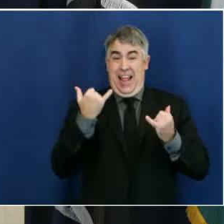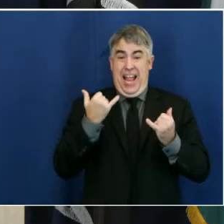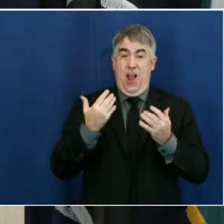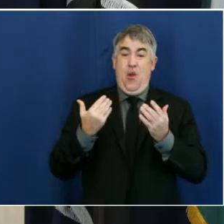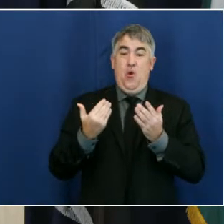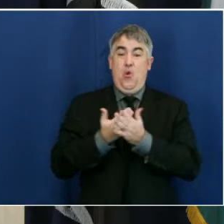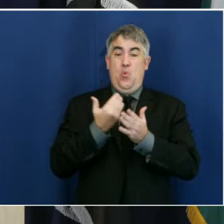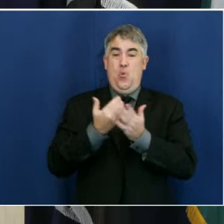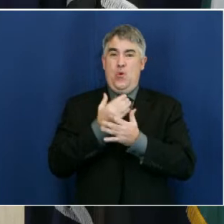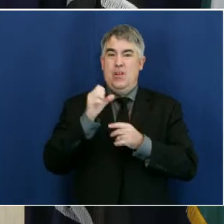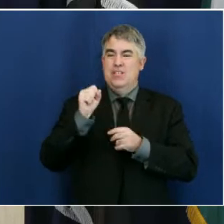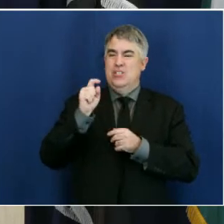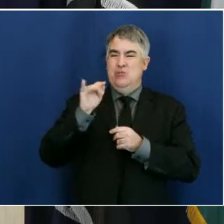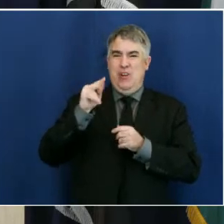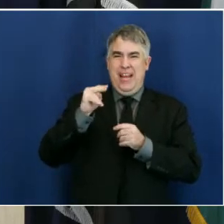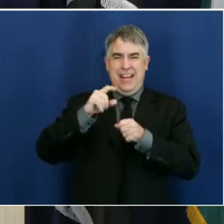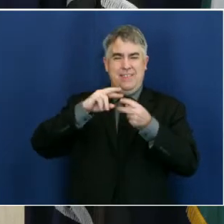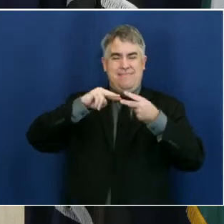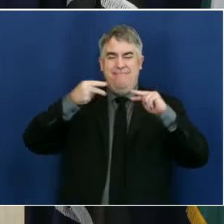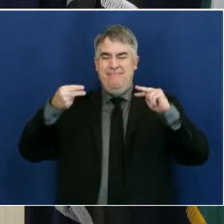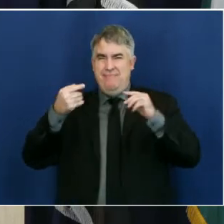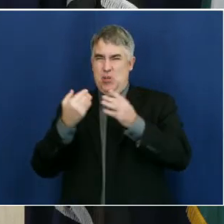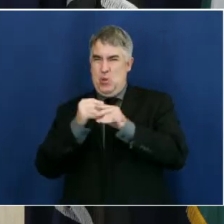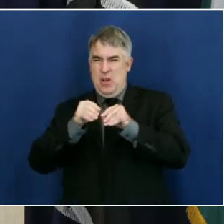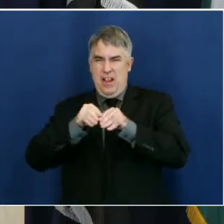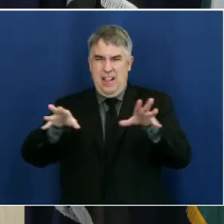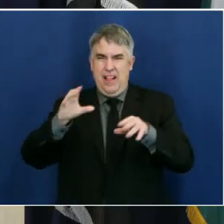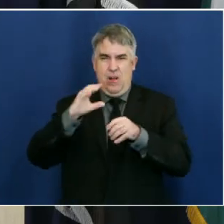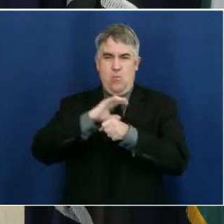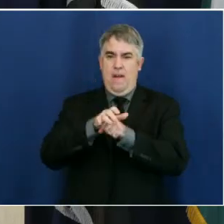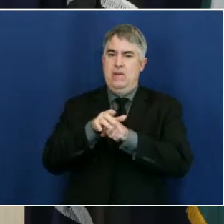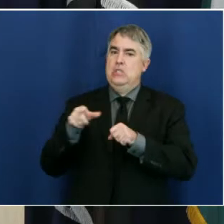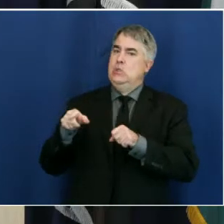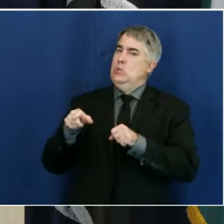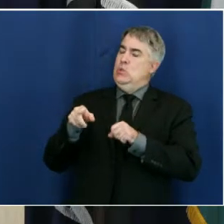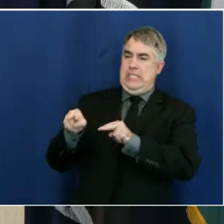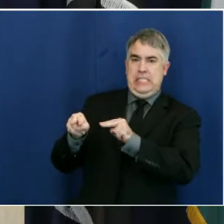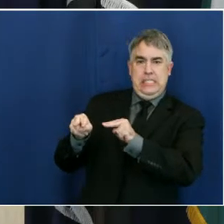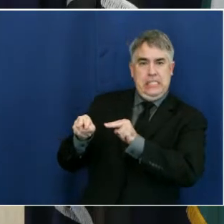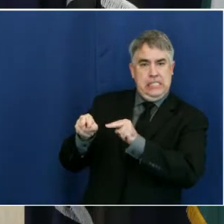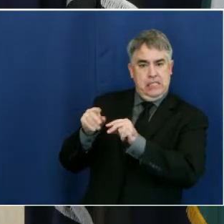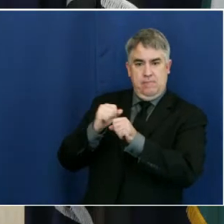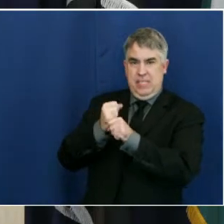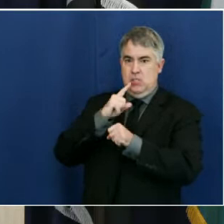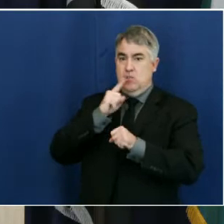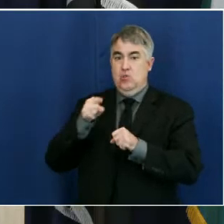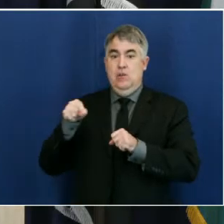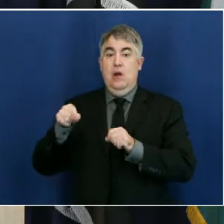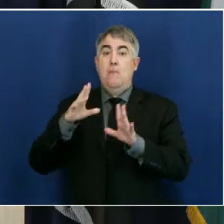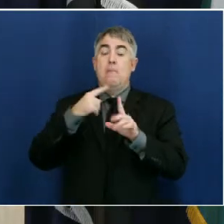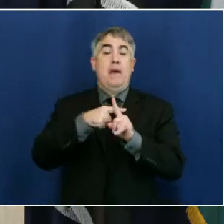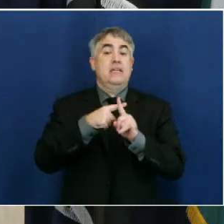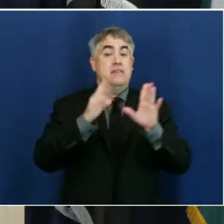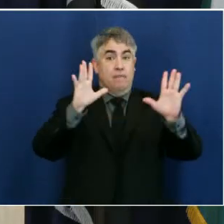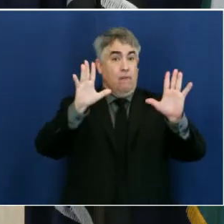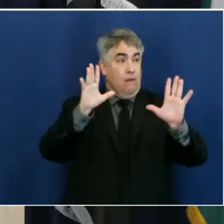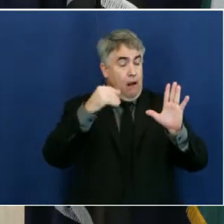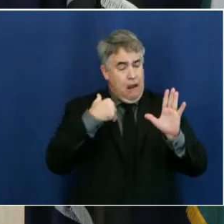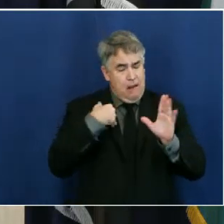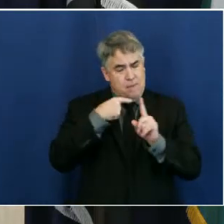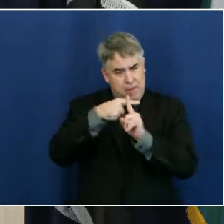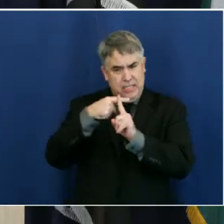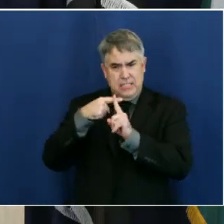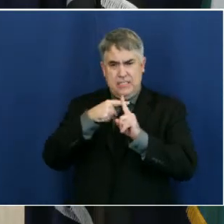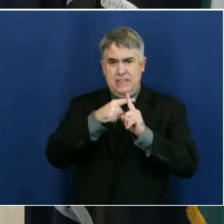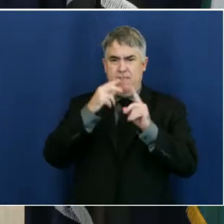contagious. But it certainly appears that things are headed in a better direction than where we've been in terms of case count. Of